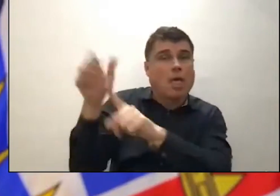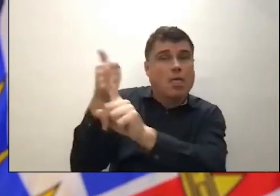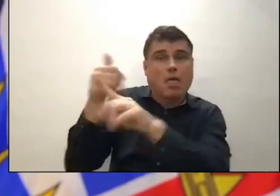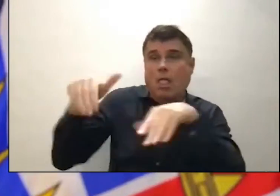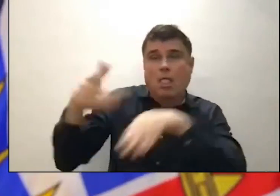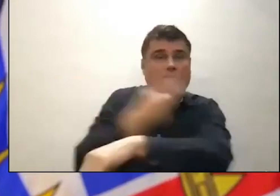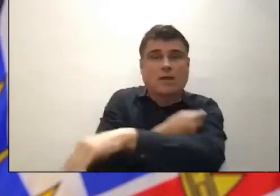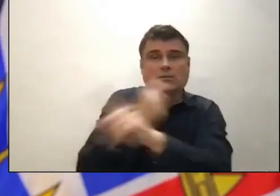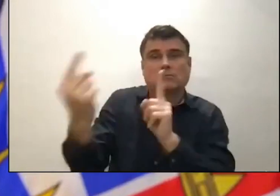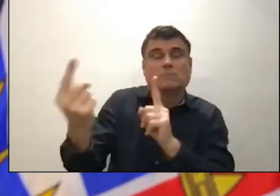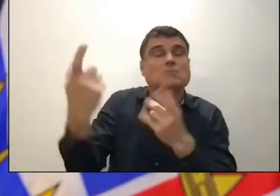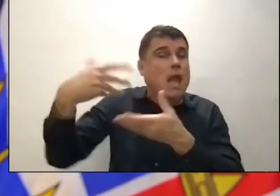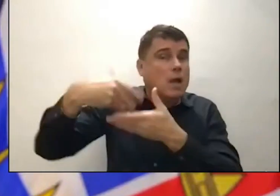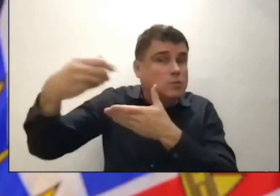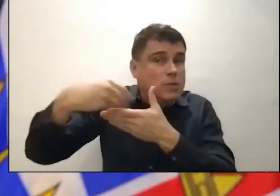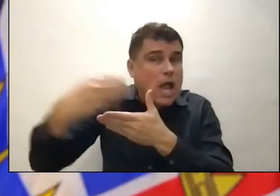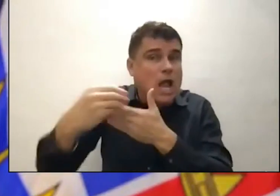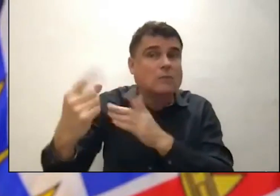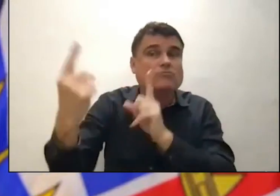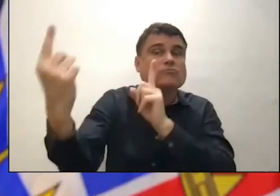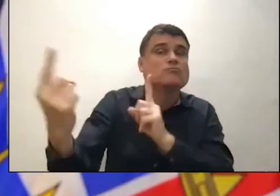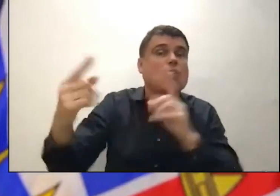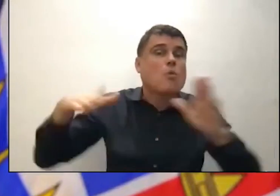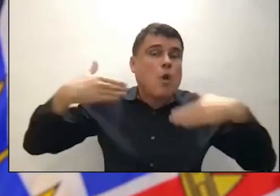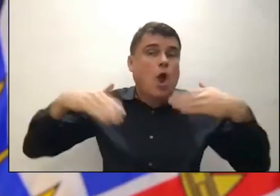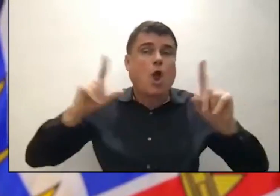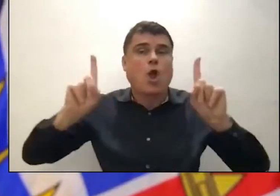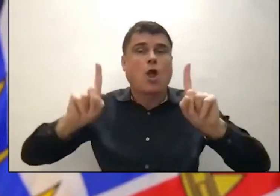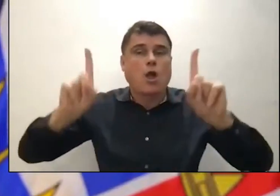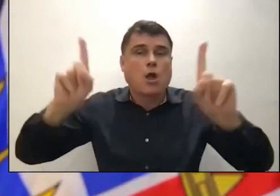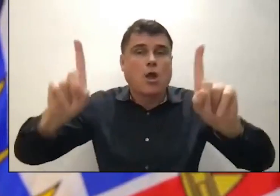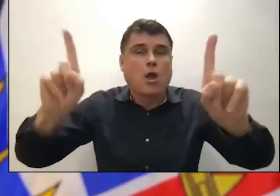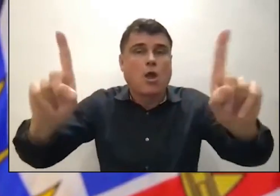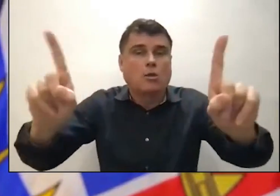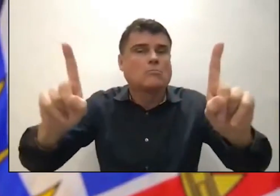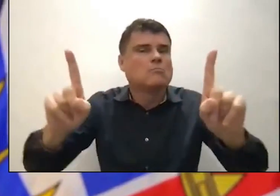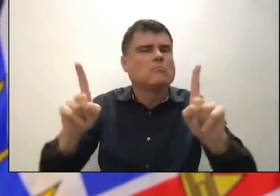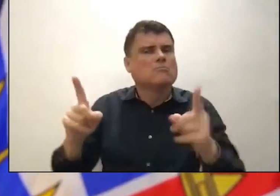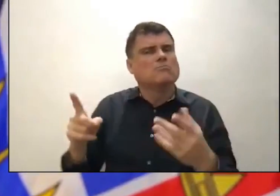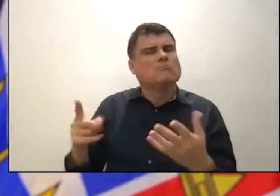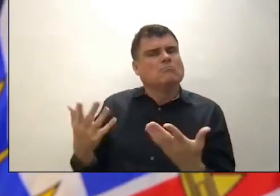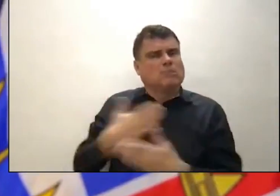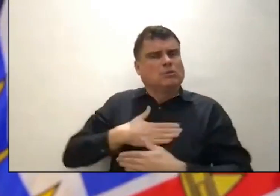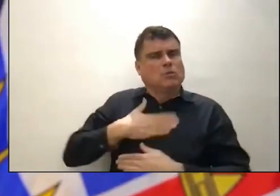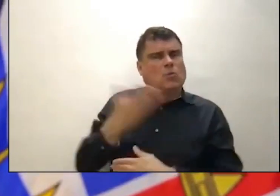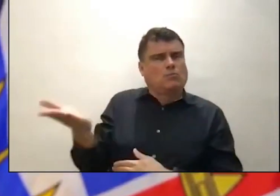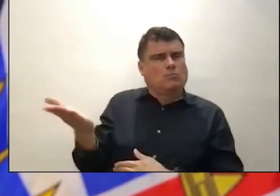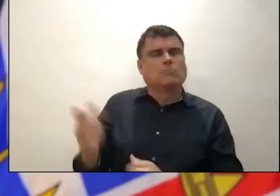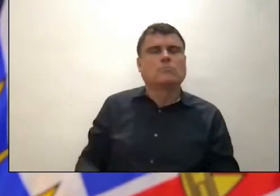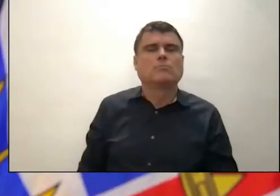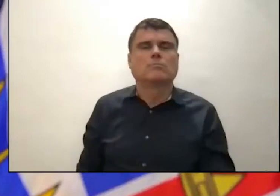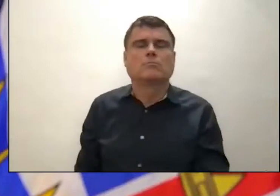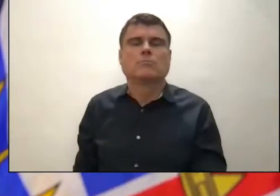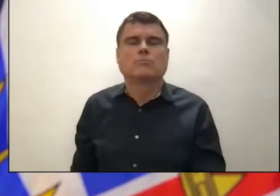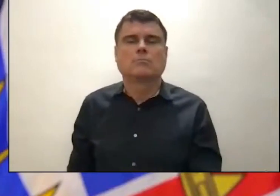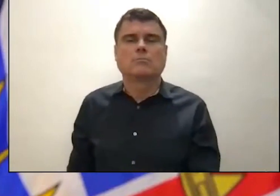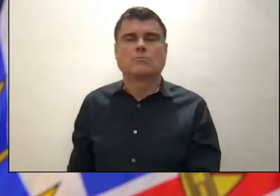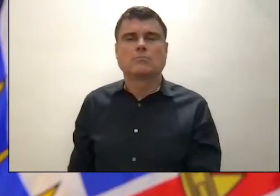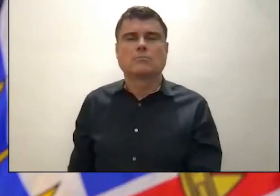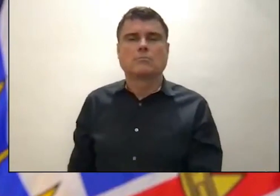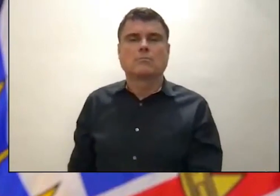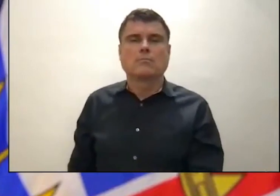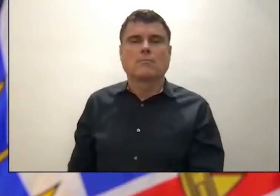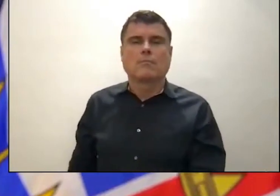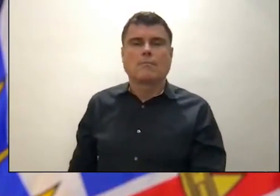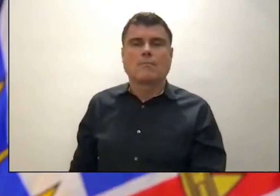go for a walk. By doing this now, we'll be able to keep other important aspects of our community going, and with